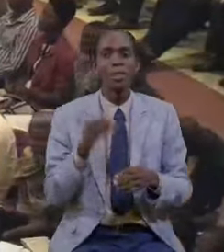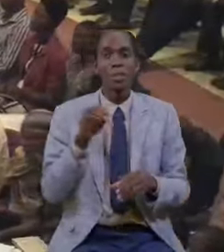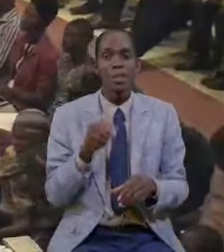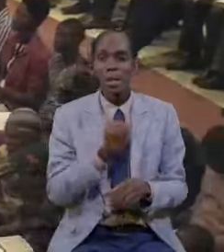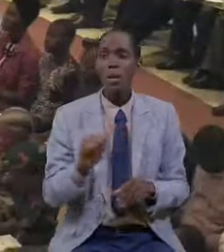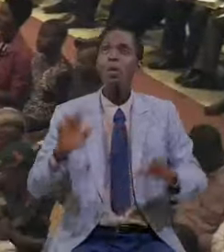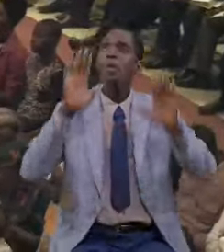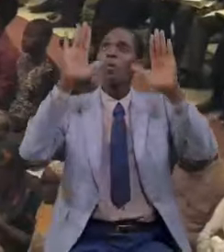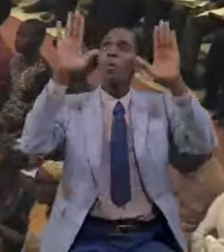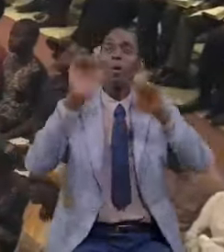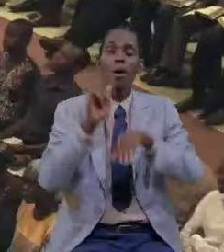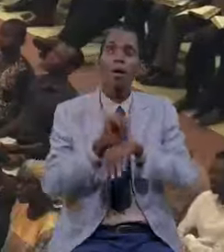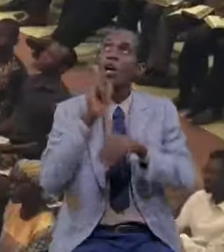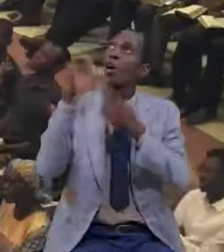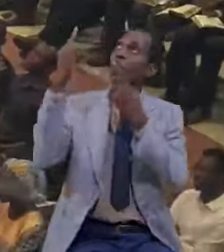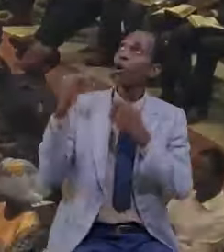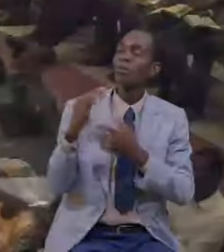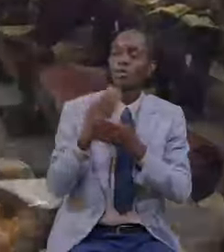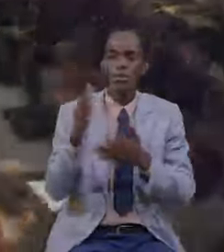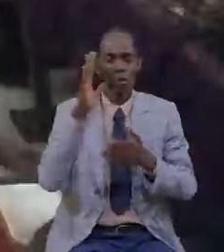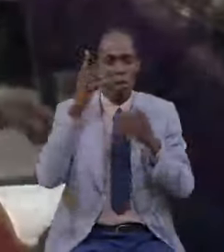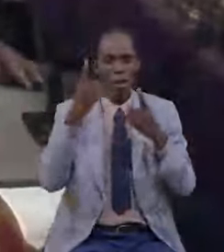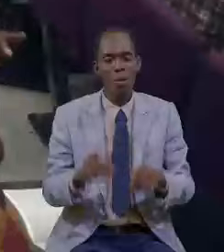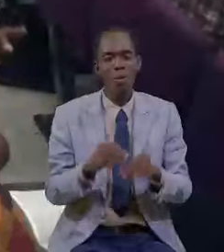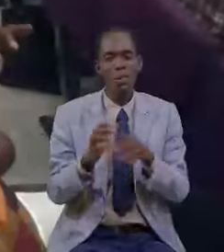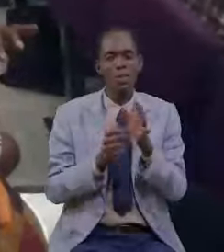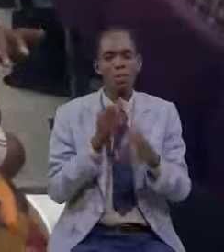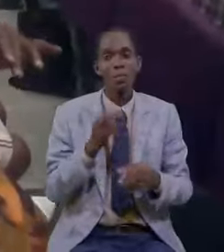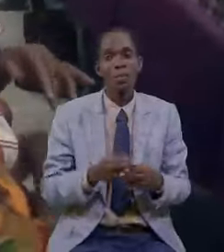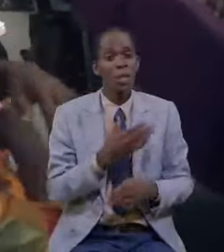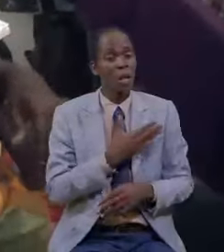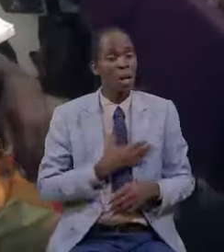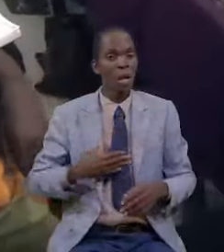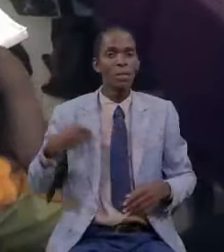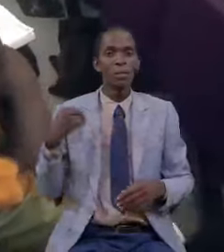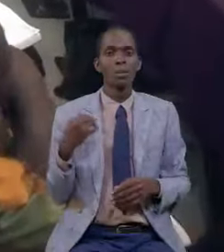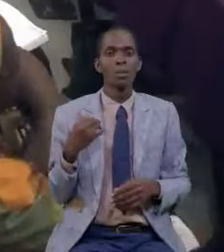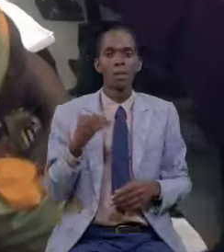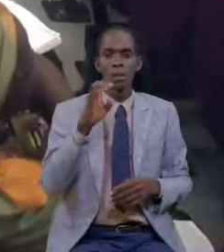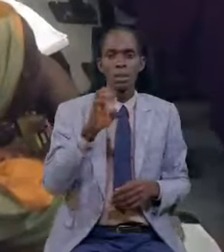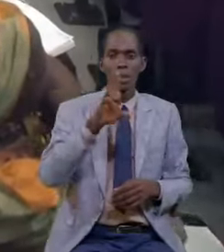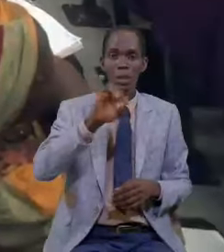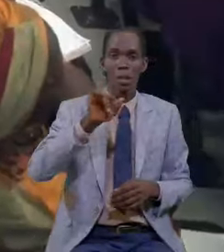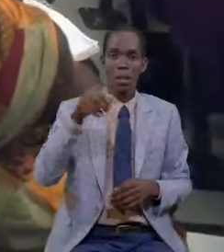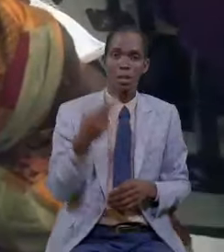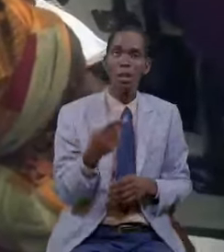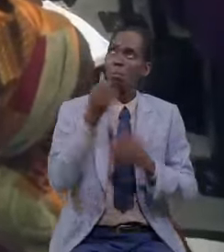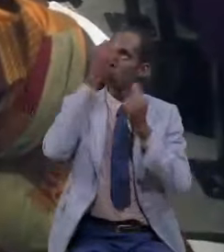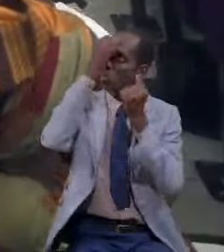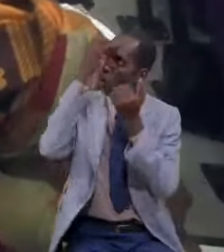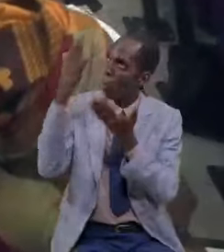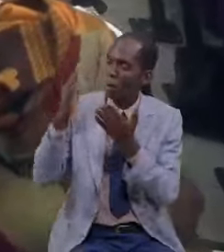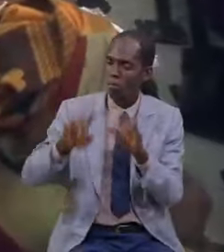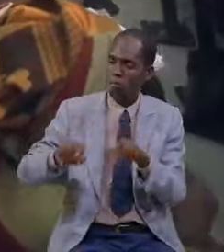is coming, something is going to happen. And so it says, Elijah went and